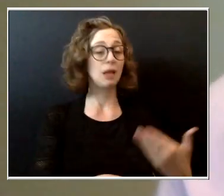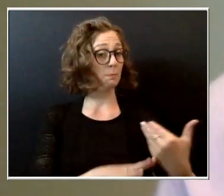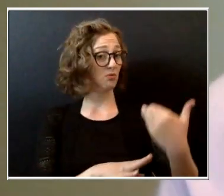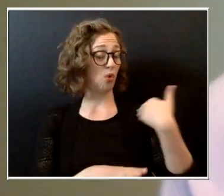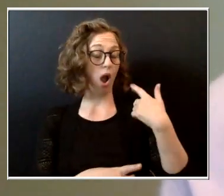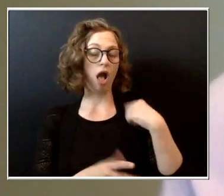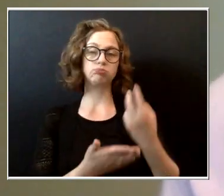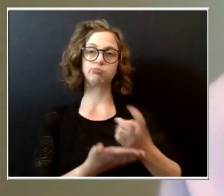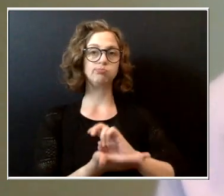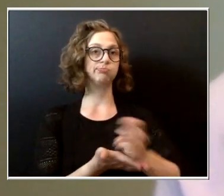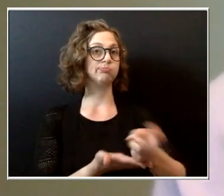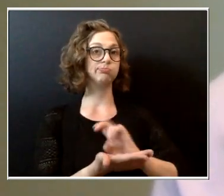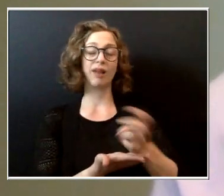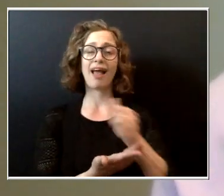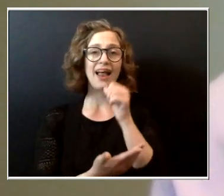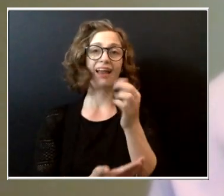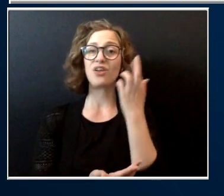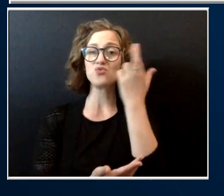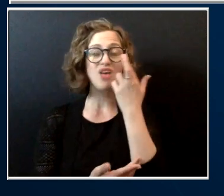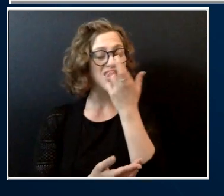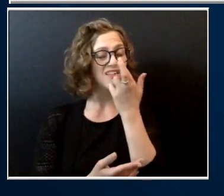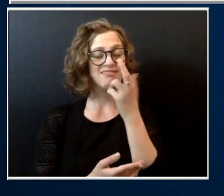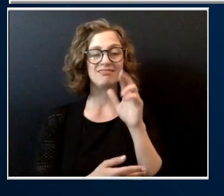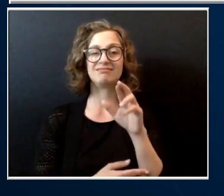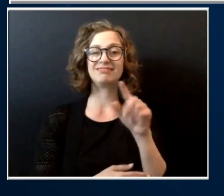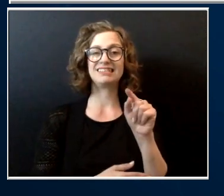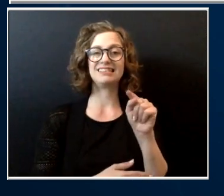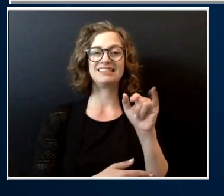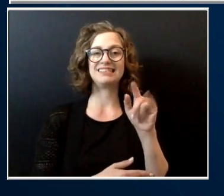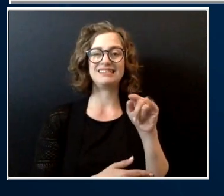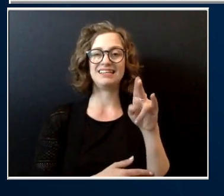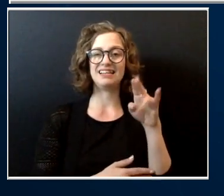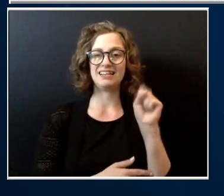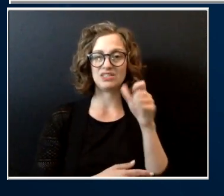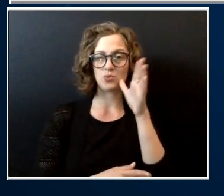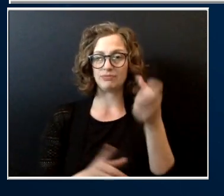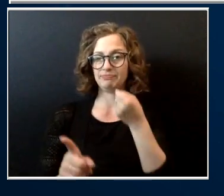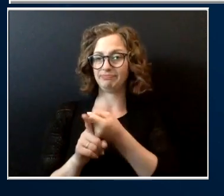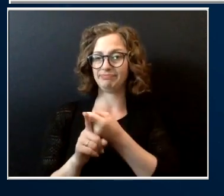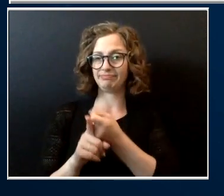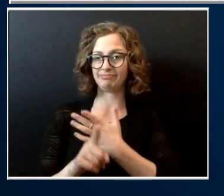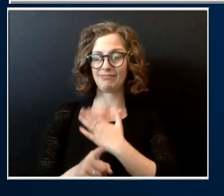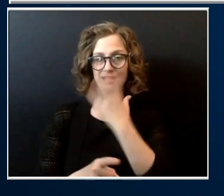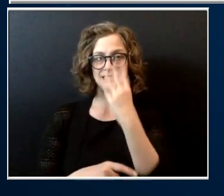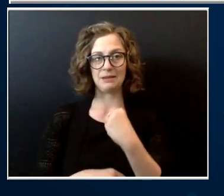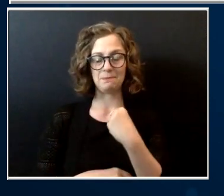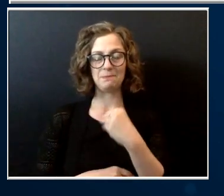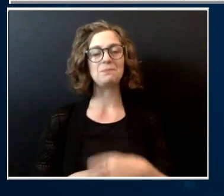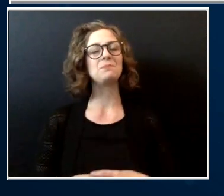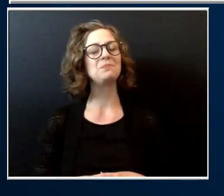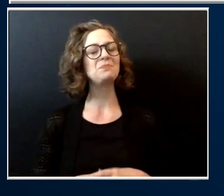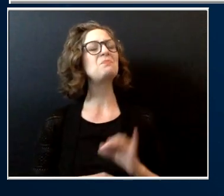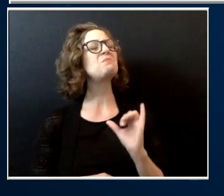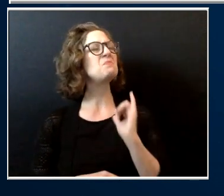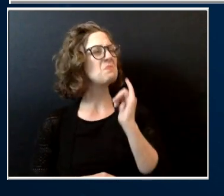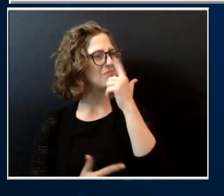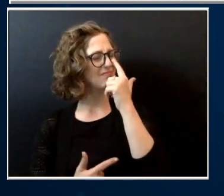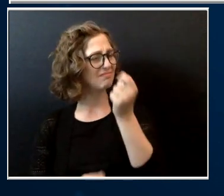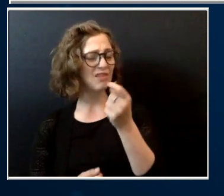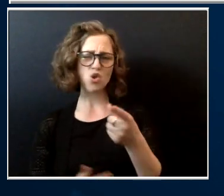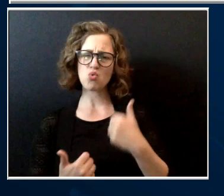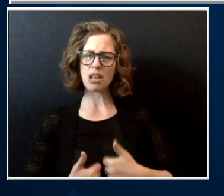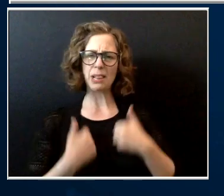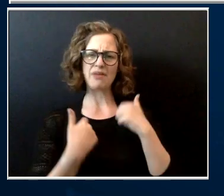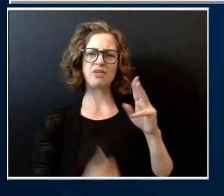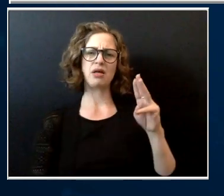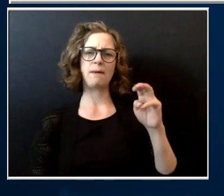my sleep. Oh, that's interesting. We'll come back to that point in just a moment. Now, you lived in Memphis. How did you end up finding Dr. Mann